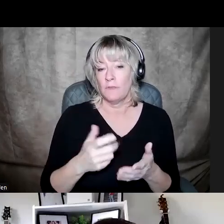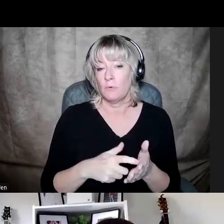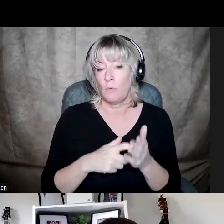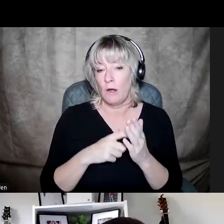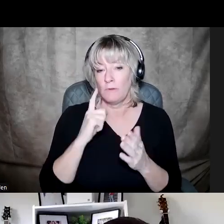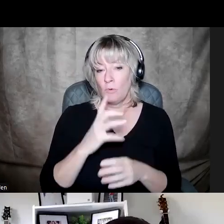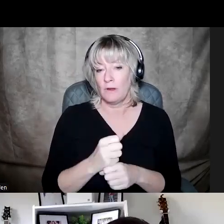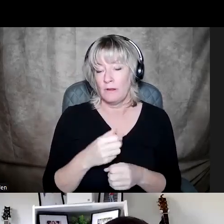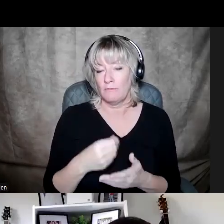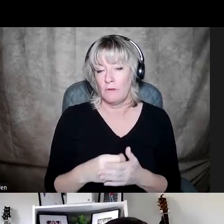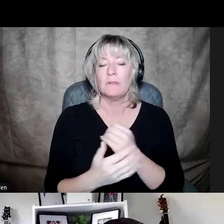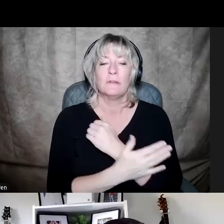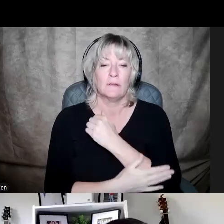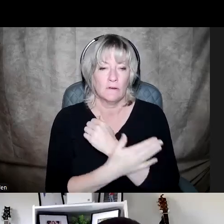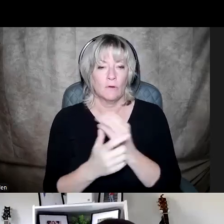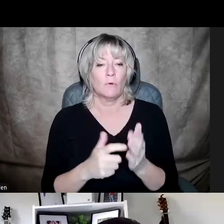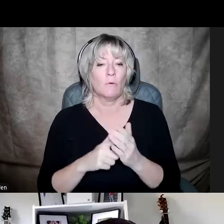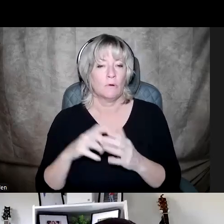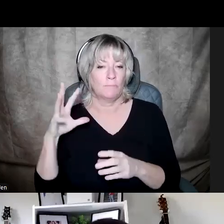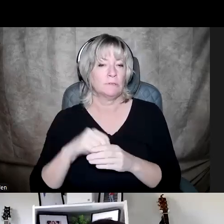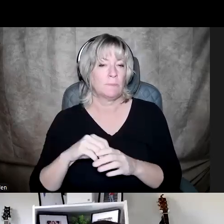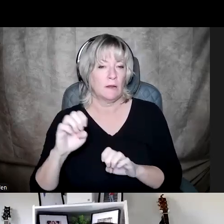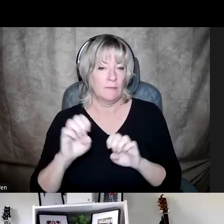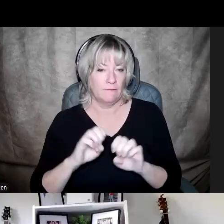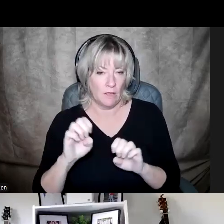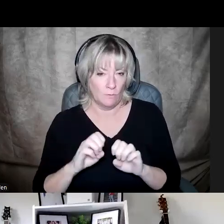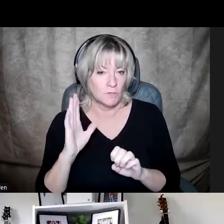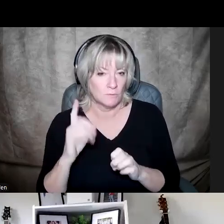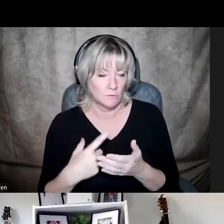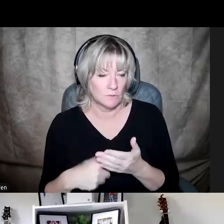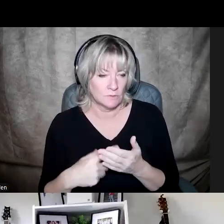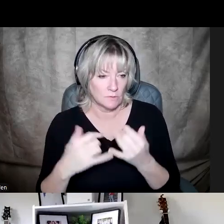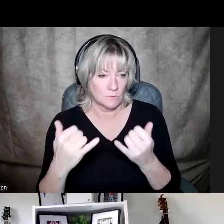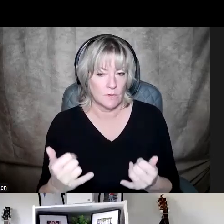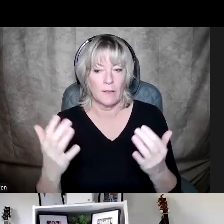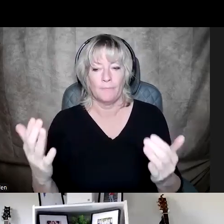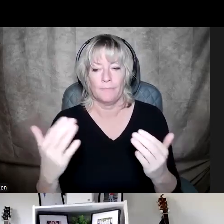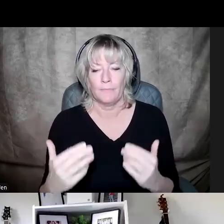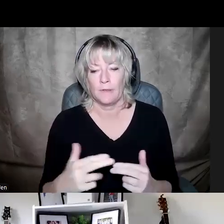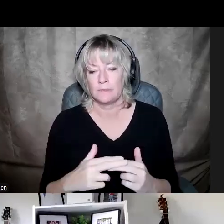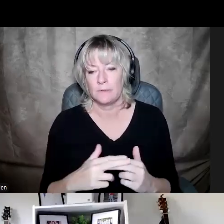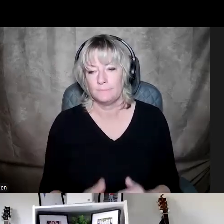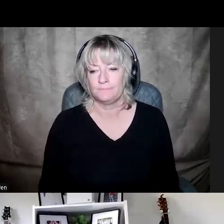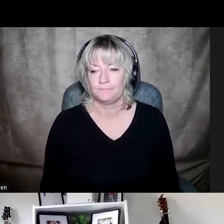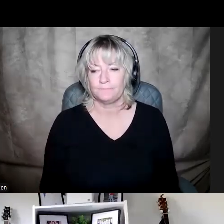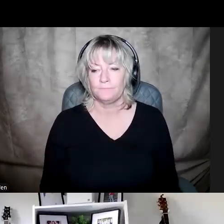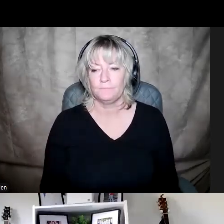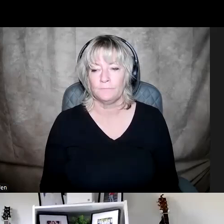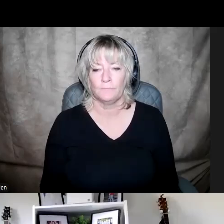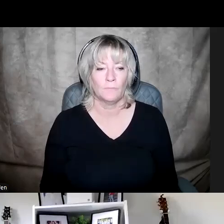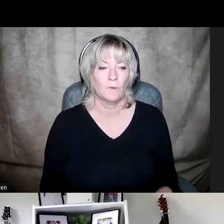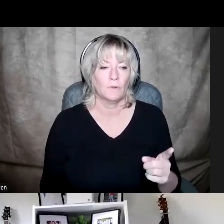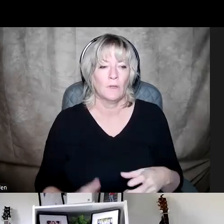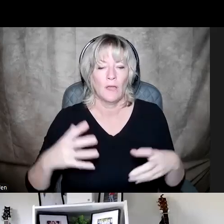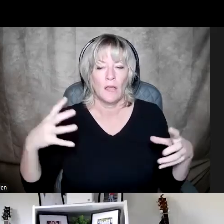counties were required to participate in this evaluation, which I'm going to be talking about today. Next slide. Okay, so this is just a summary